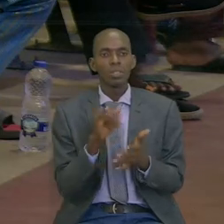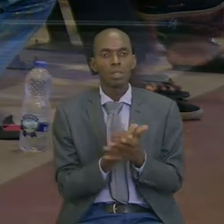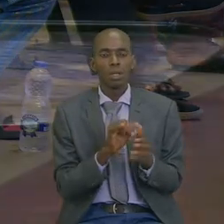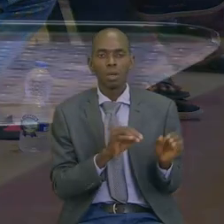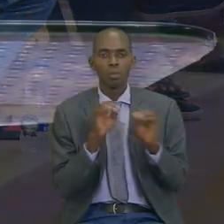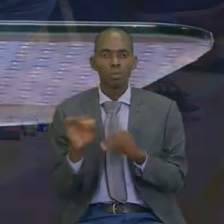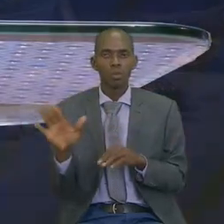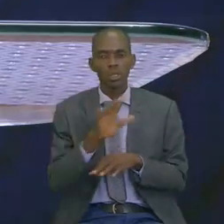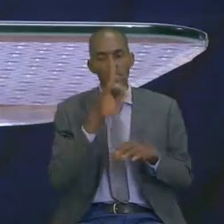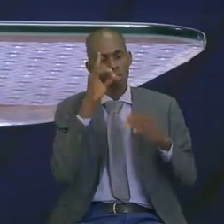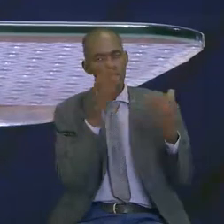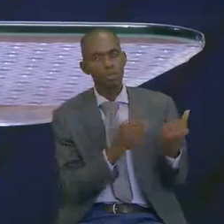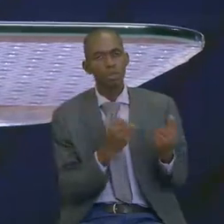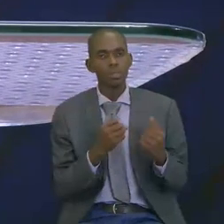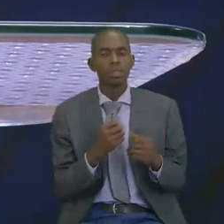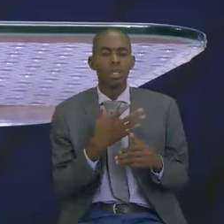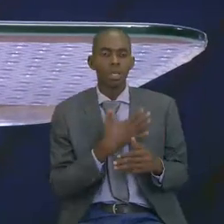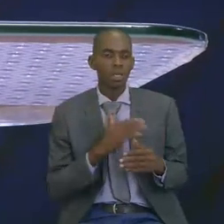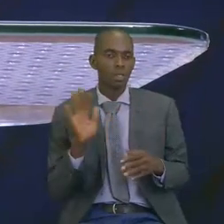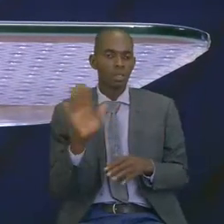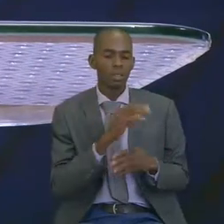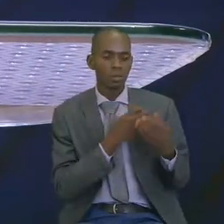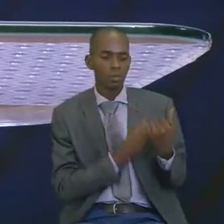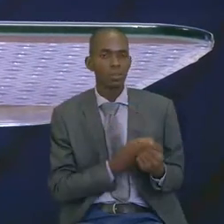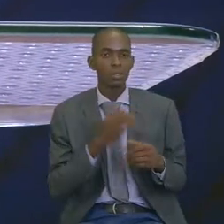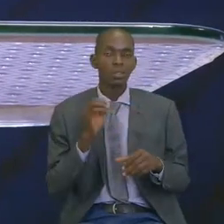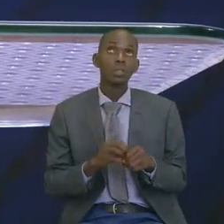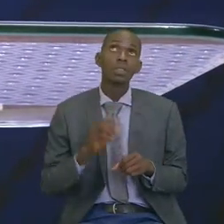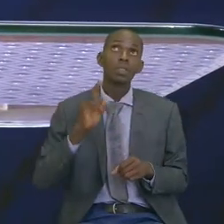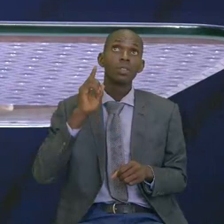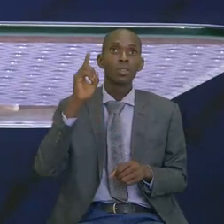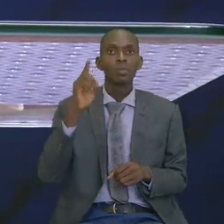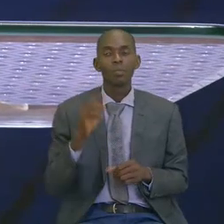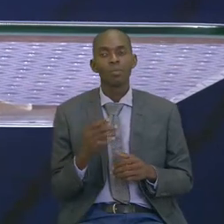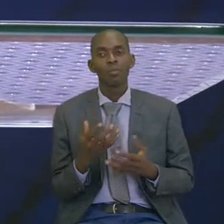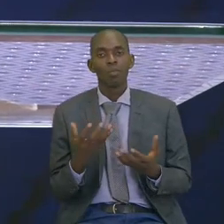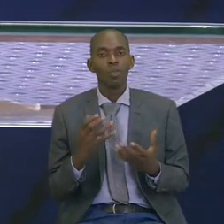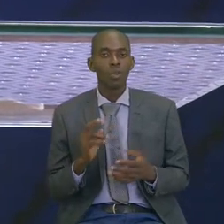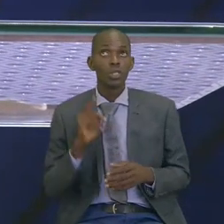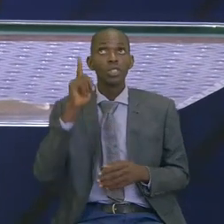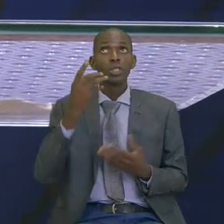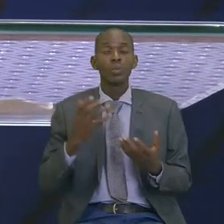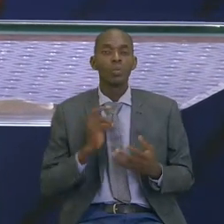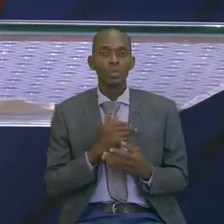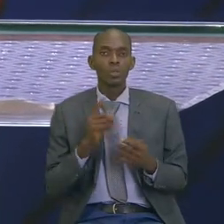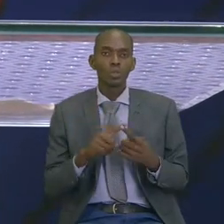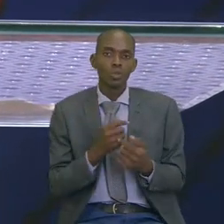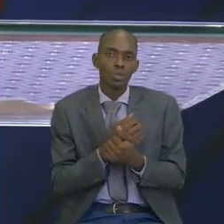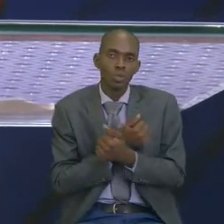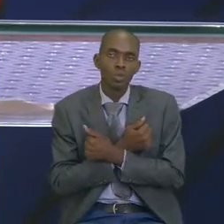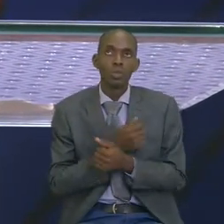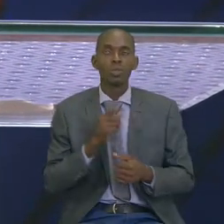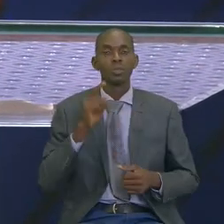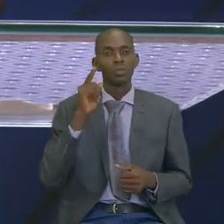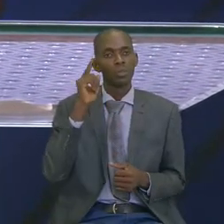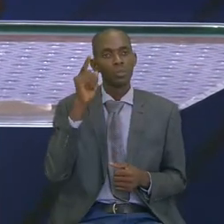trust and their faith and their confidence in him. He wants us to love him because the time is coming for the world,